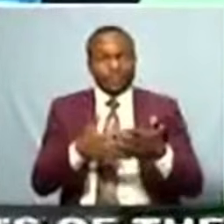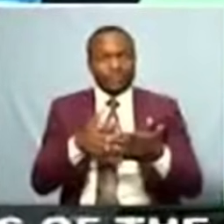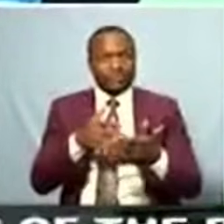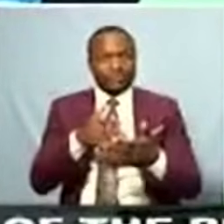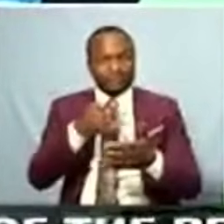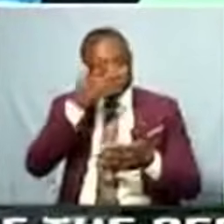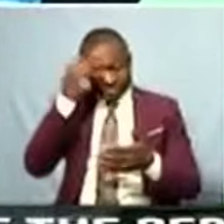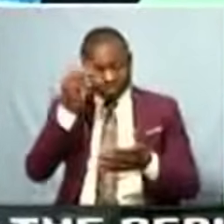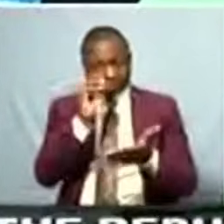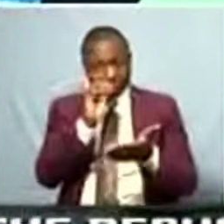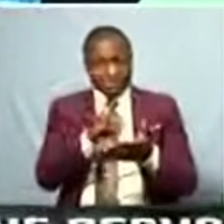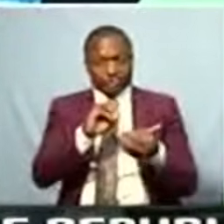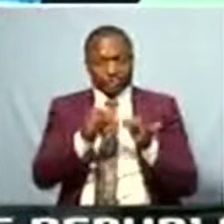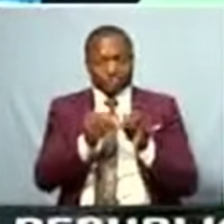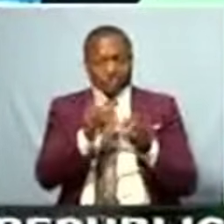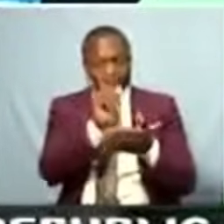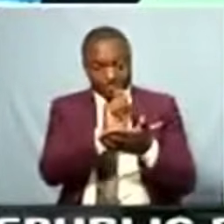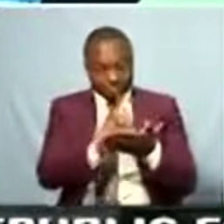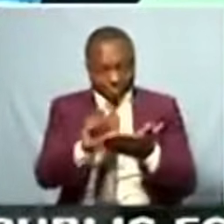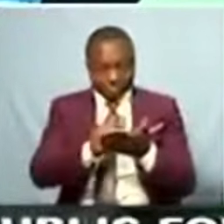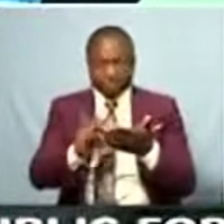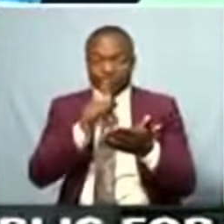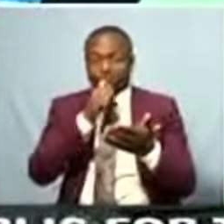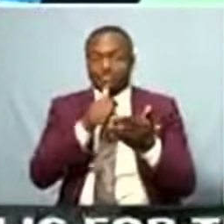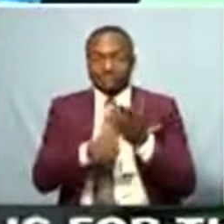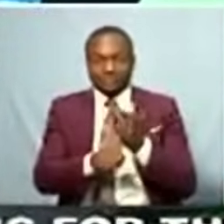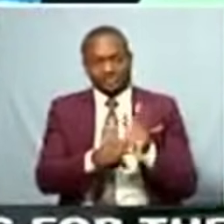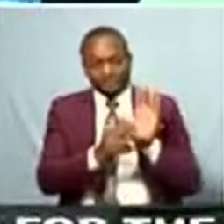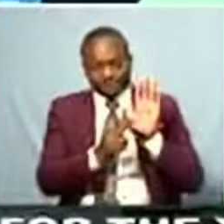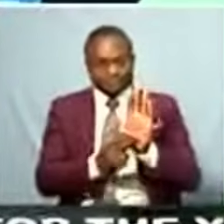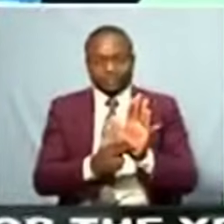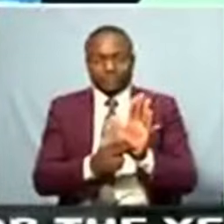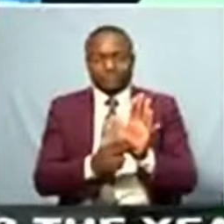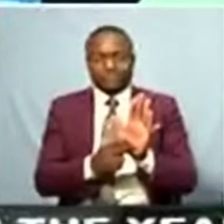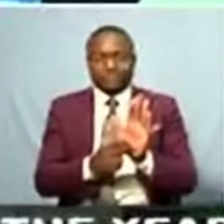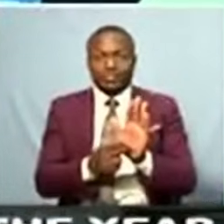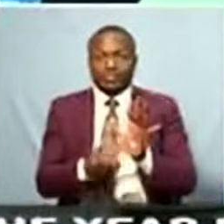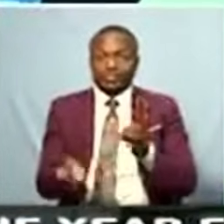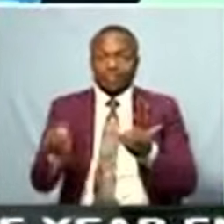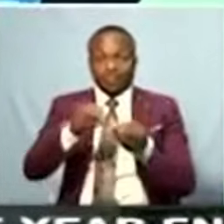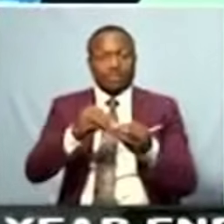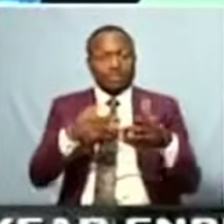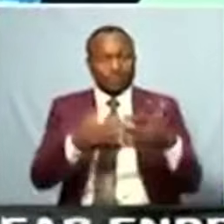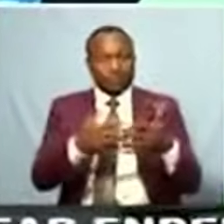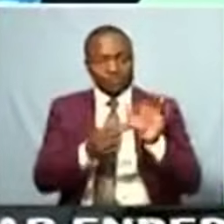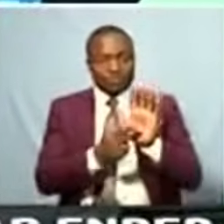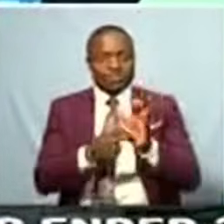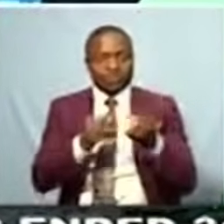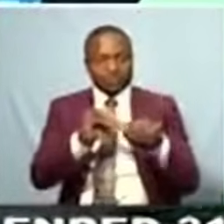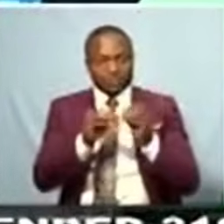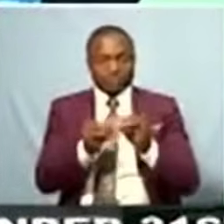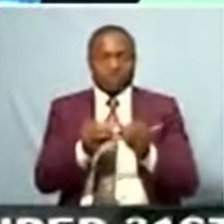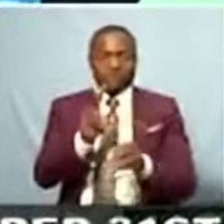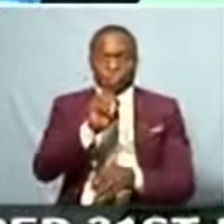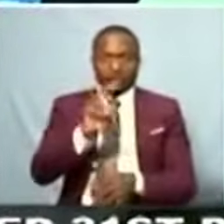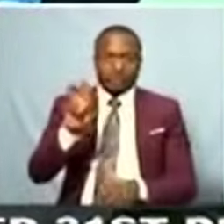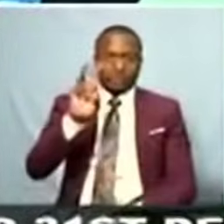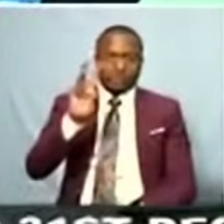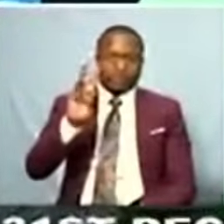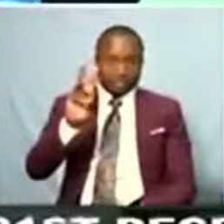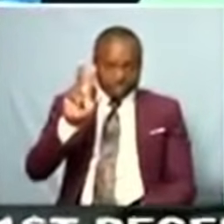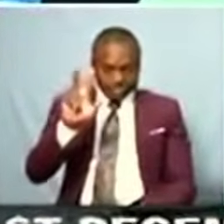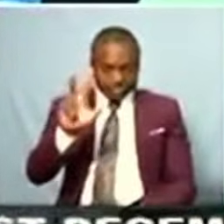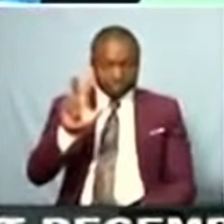the amount. So we wrote a letter to show that an addendum to show the amount that was missing there. The amount was